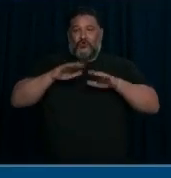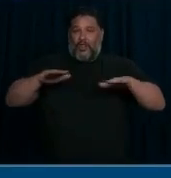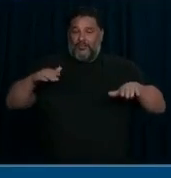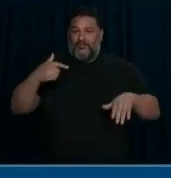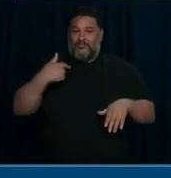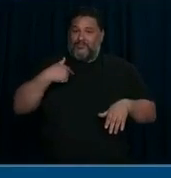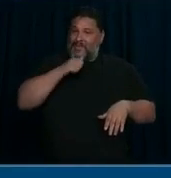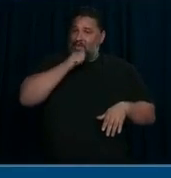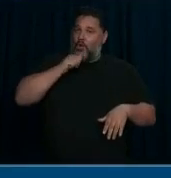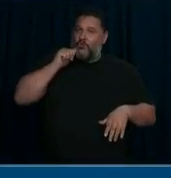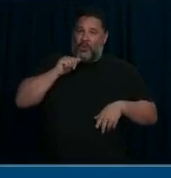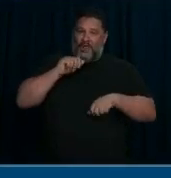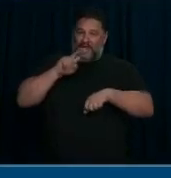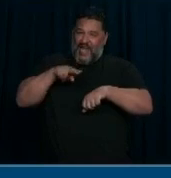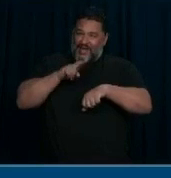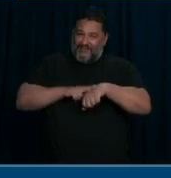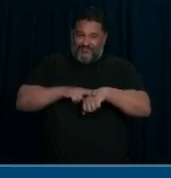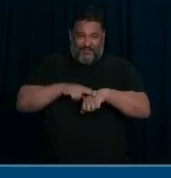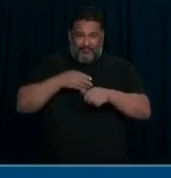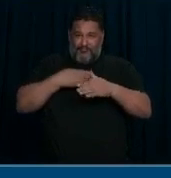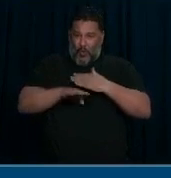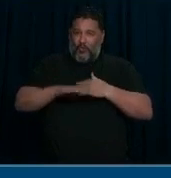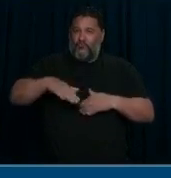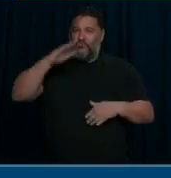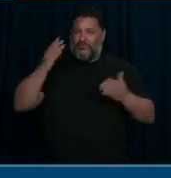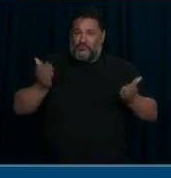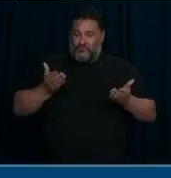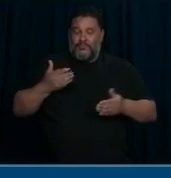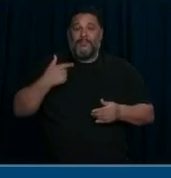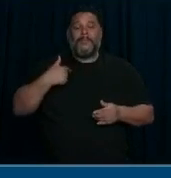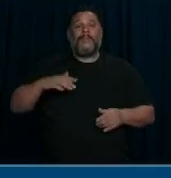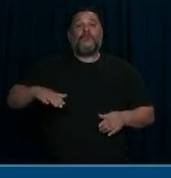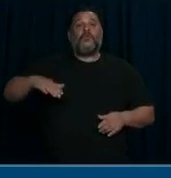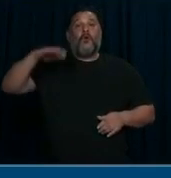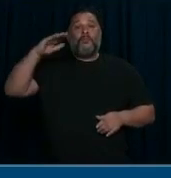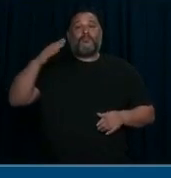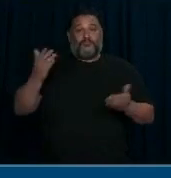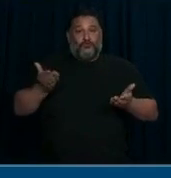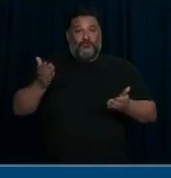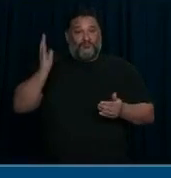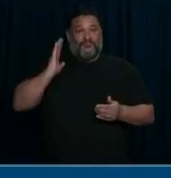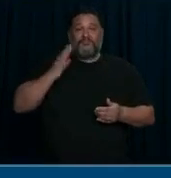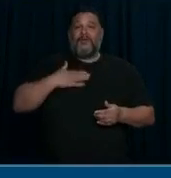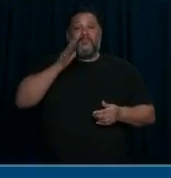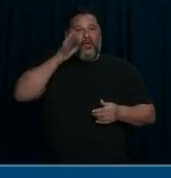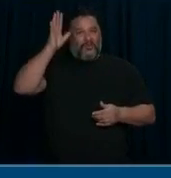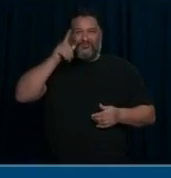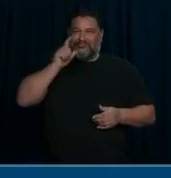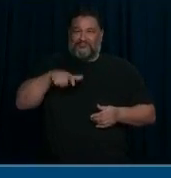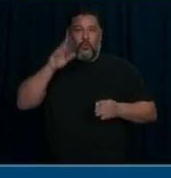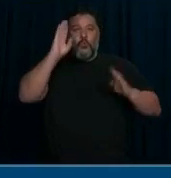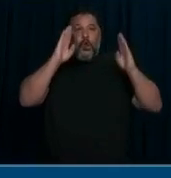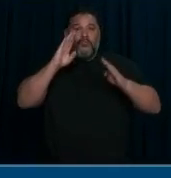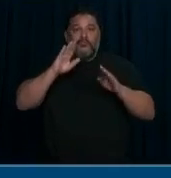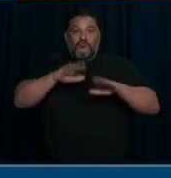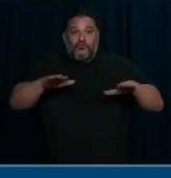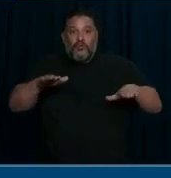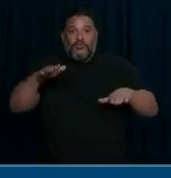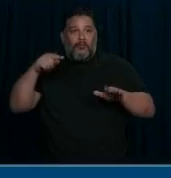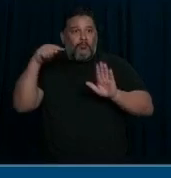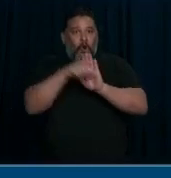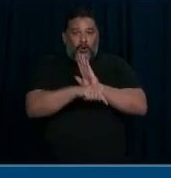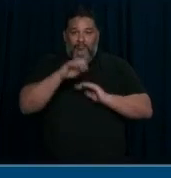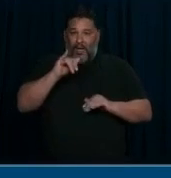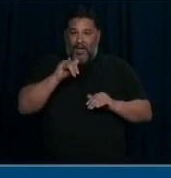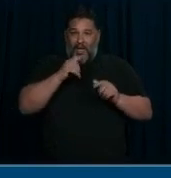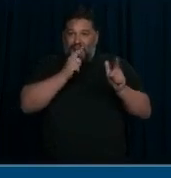an Arizona native, born and raised here, and when I was growing up here, my parents didn't have to worry about their children getting murdered because of gun